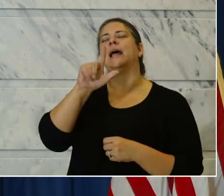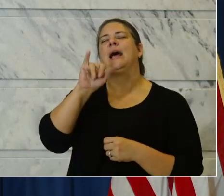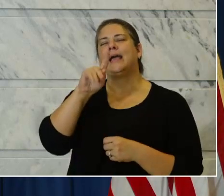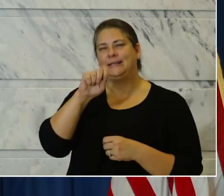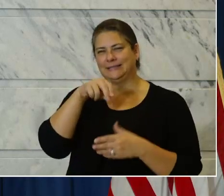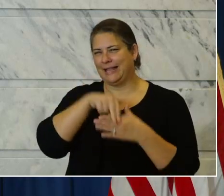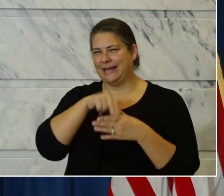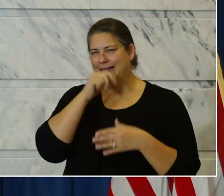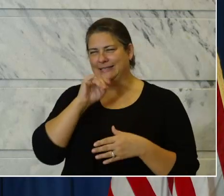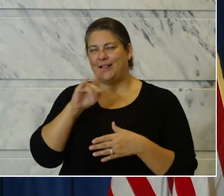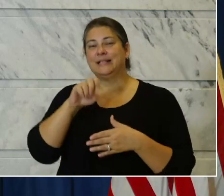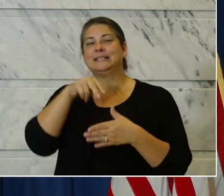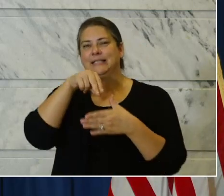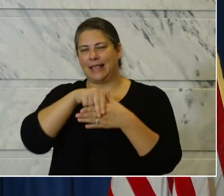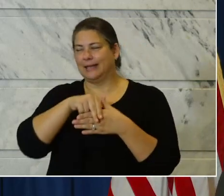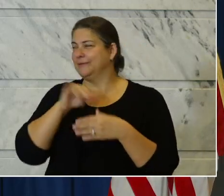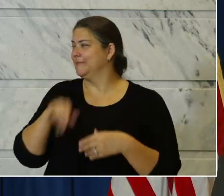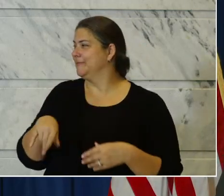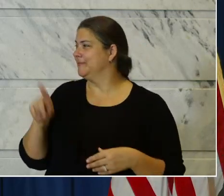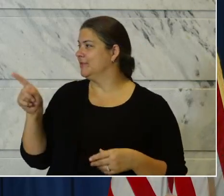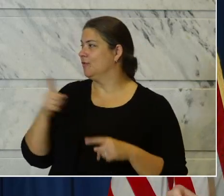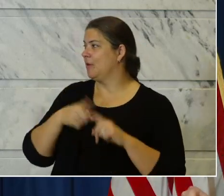You've seen these before. This is from